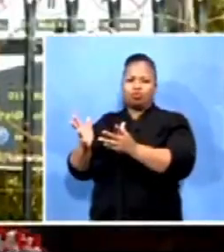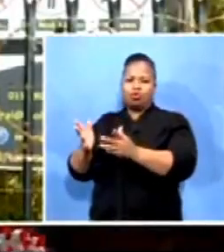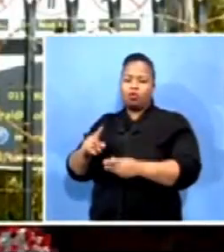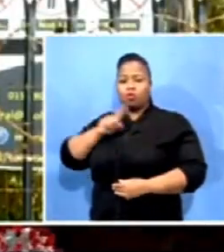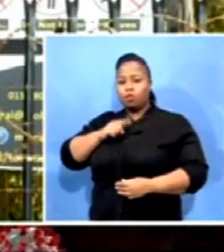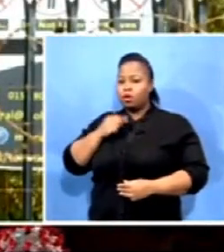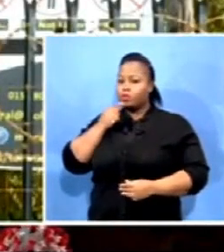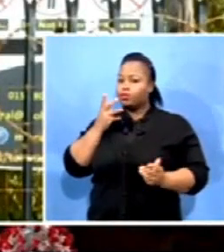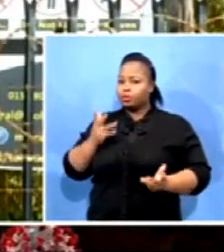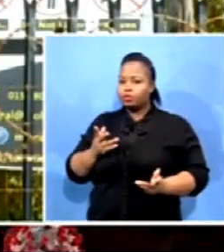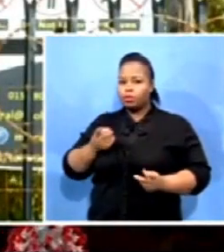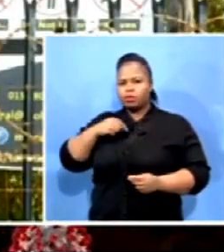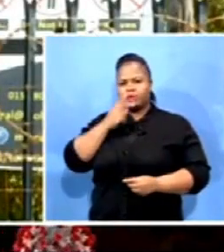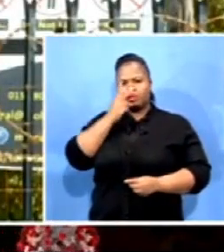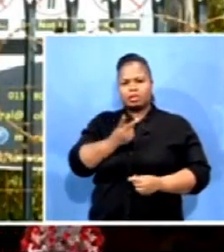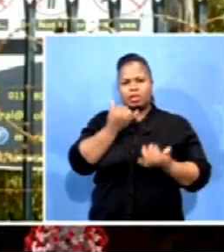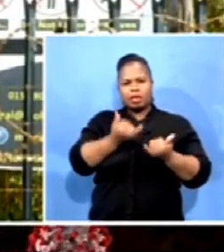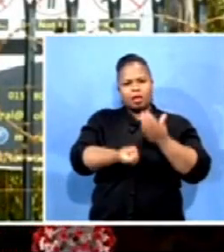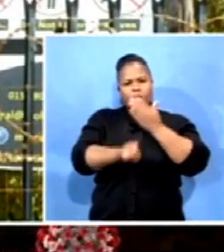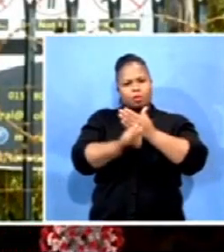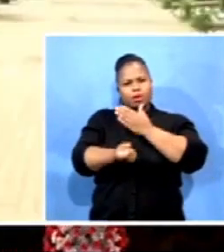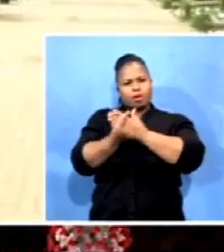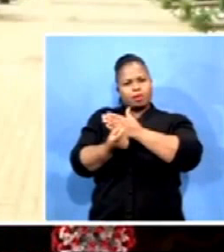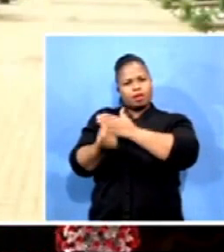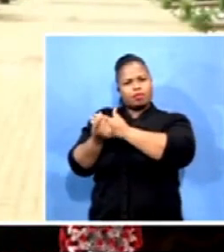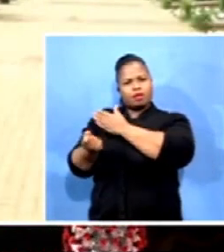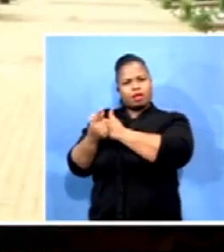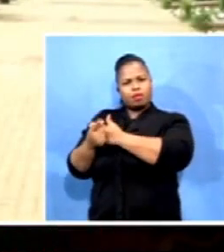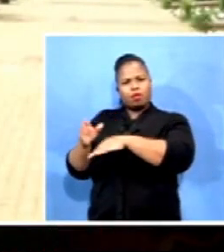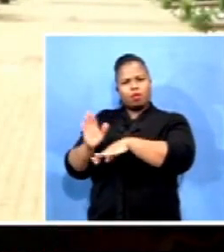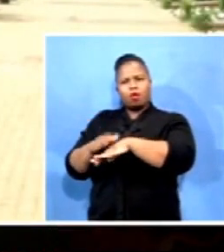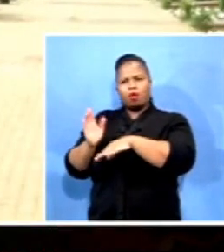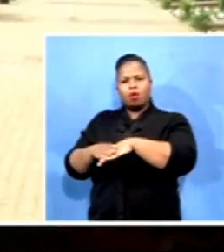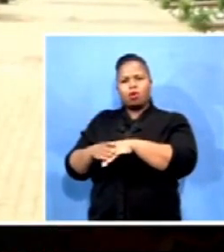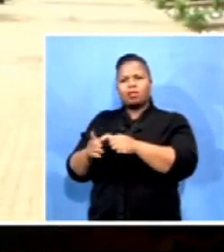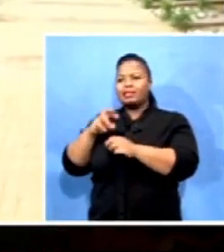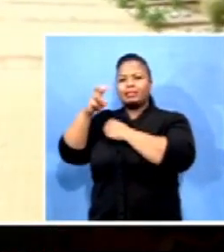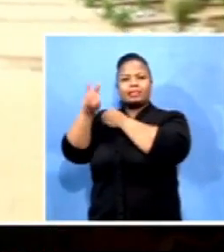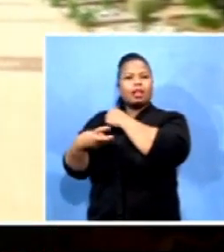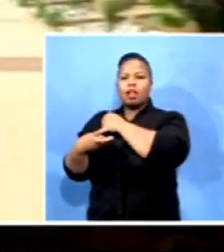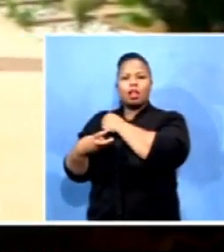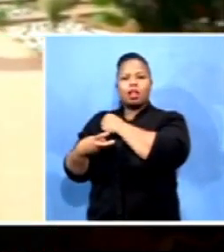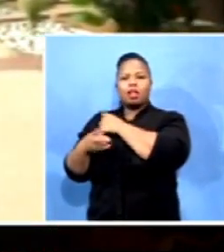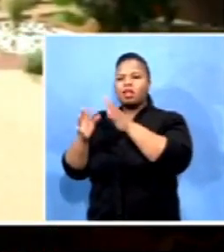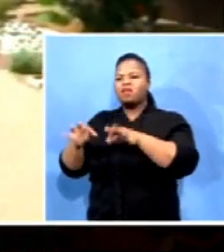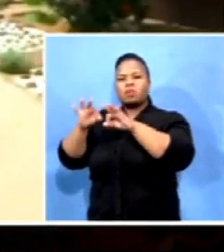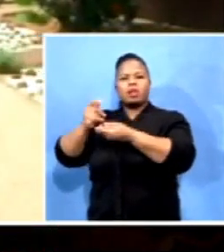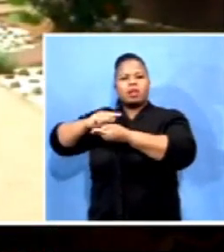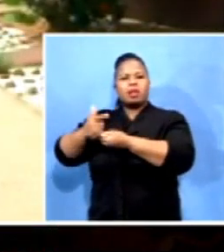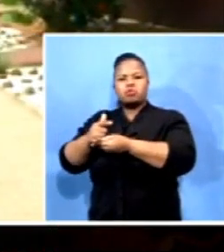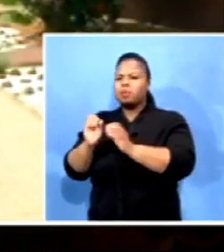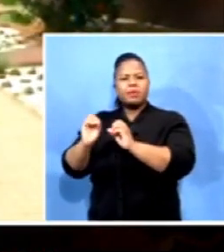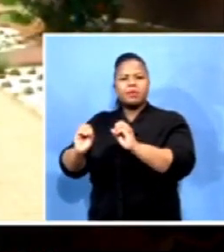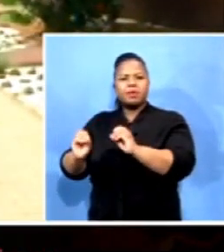trend where valuables are not stolen in school, they simply ban the school. The last 3 schools that were banned over the past 7